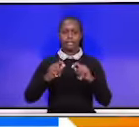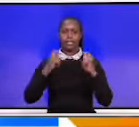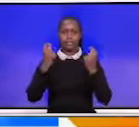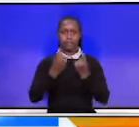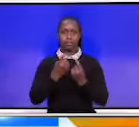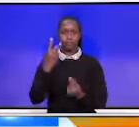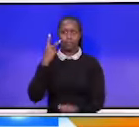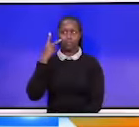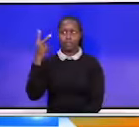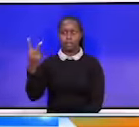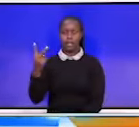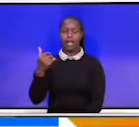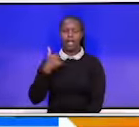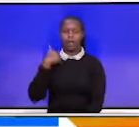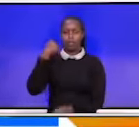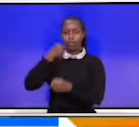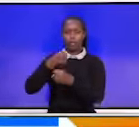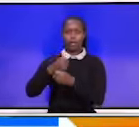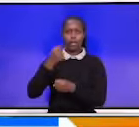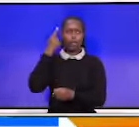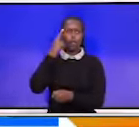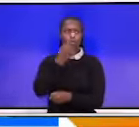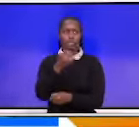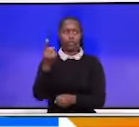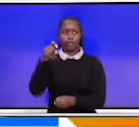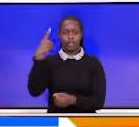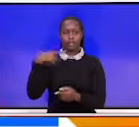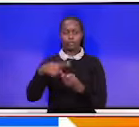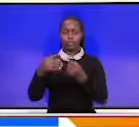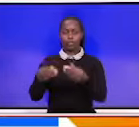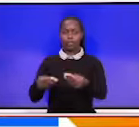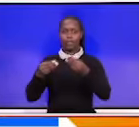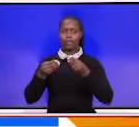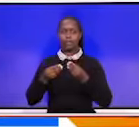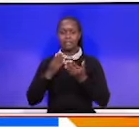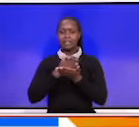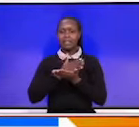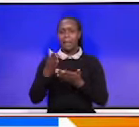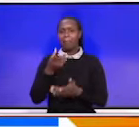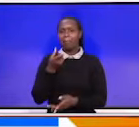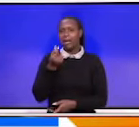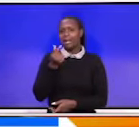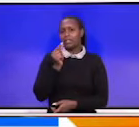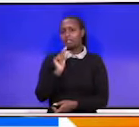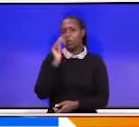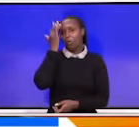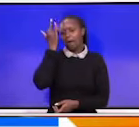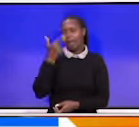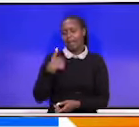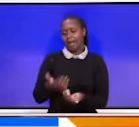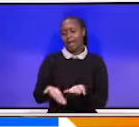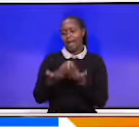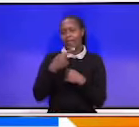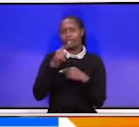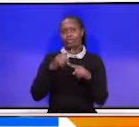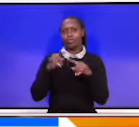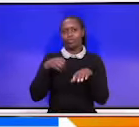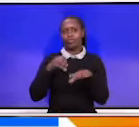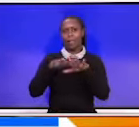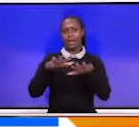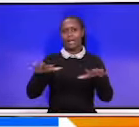been somehow working for you. You should be able to consider giving me something for marketing for you.